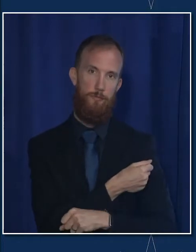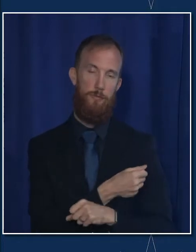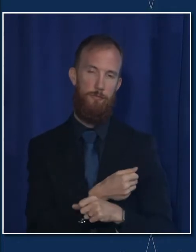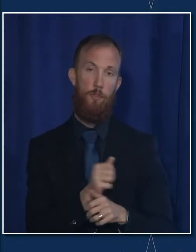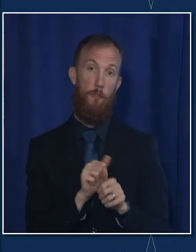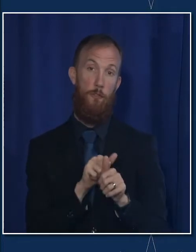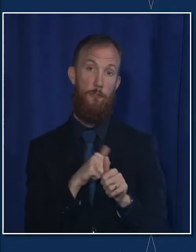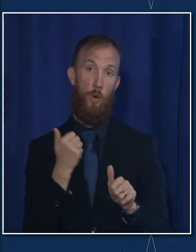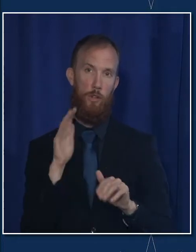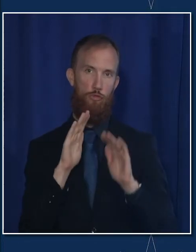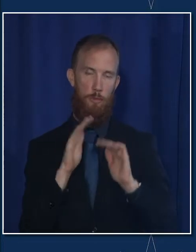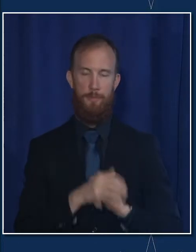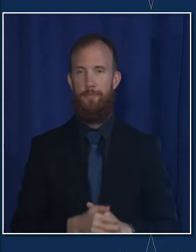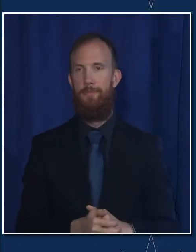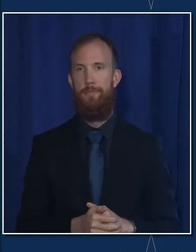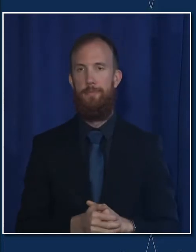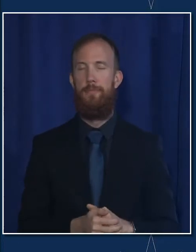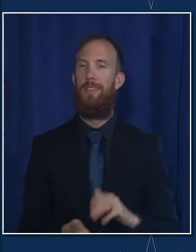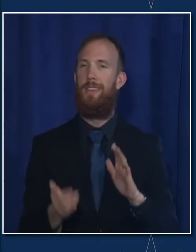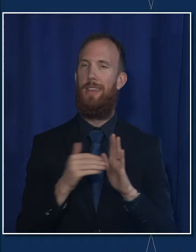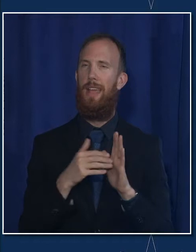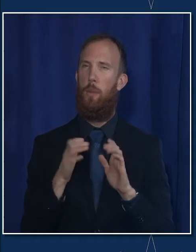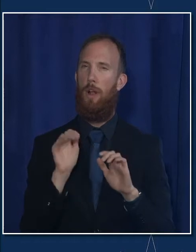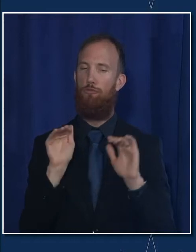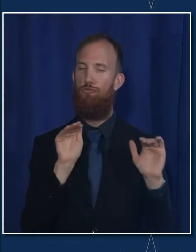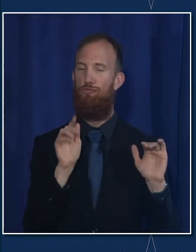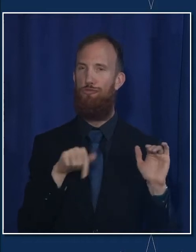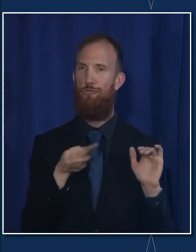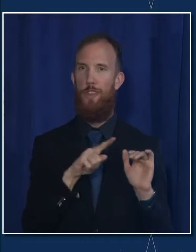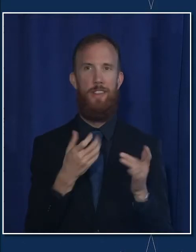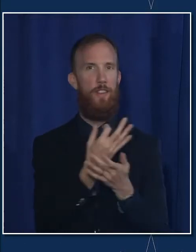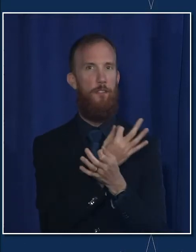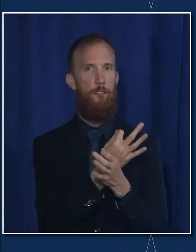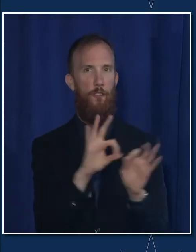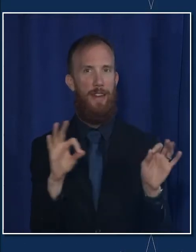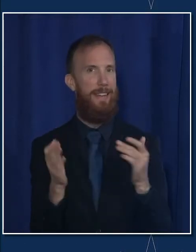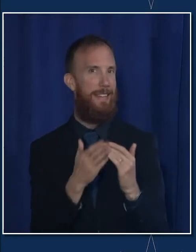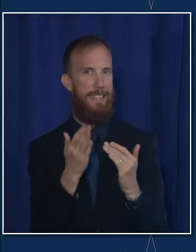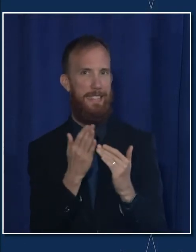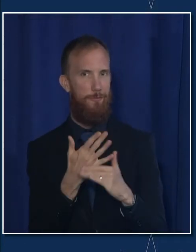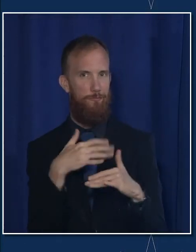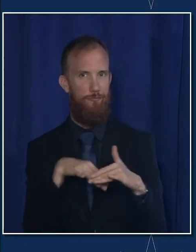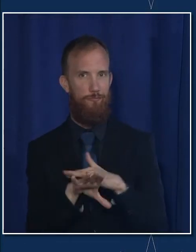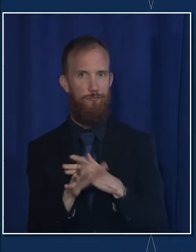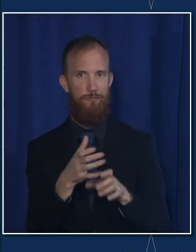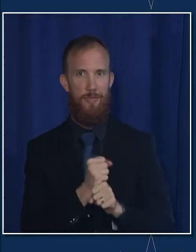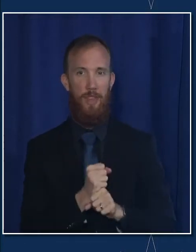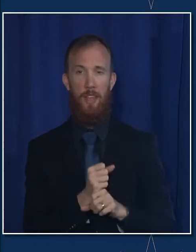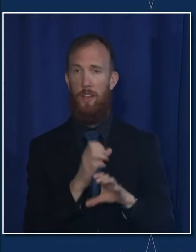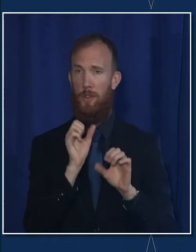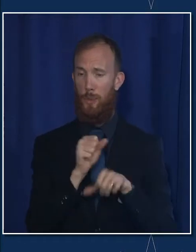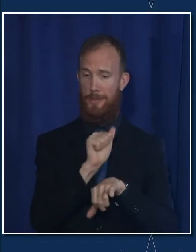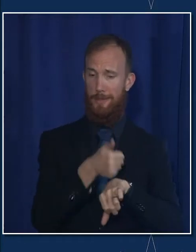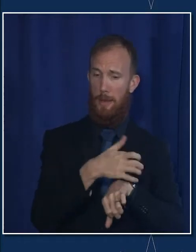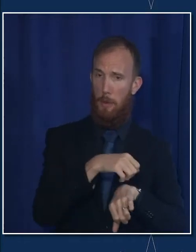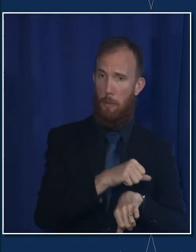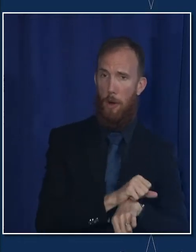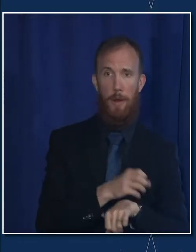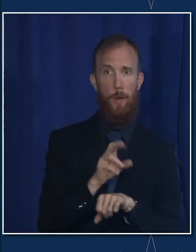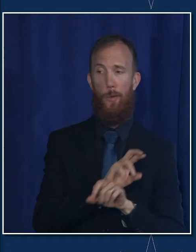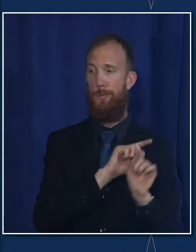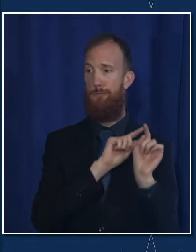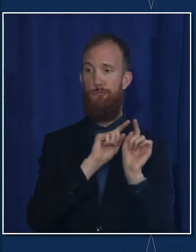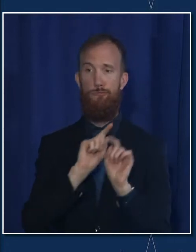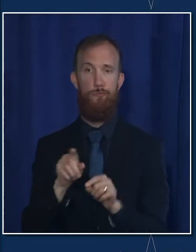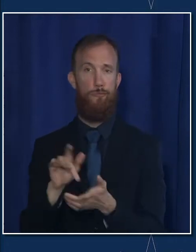you, of course, that COVID vaccines are free and widely available. As I noted, you can walk into or make an appointment at nearly